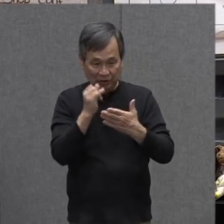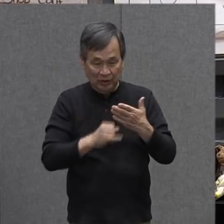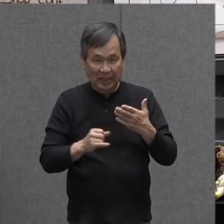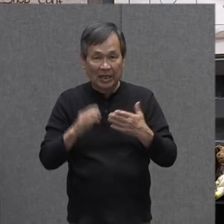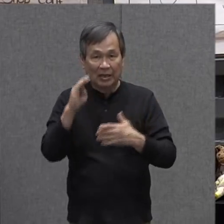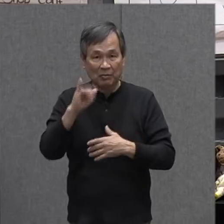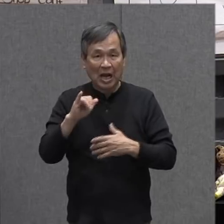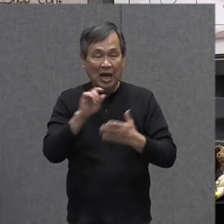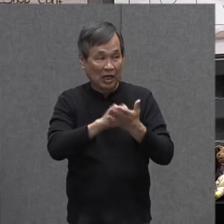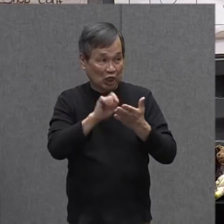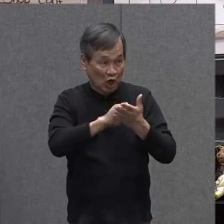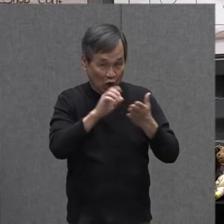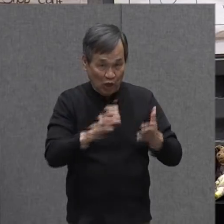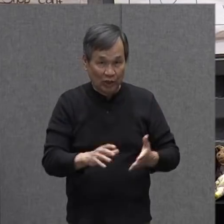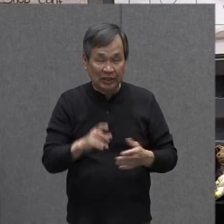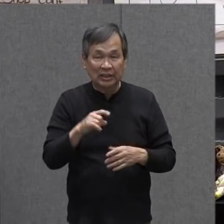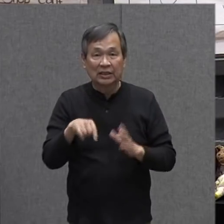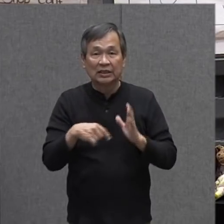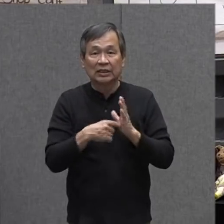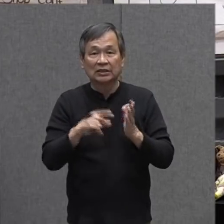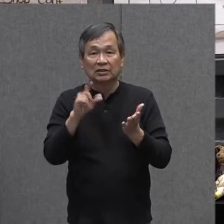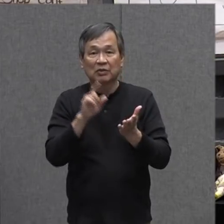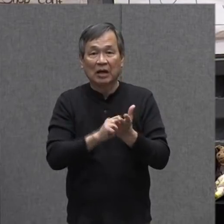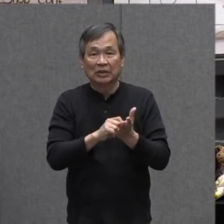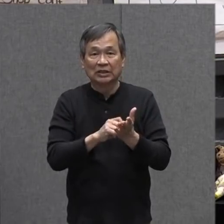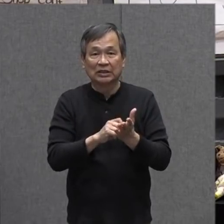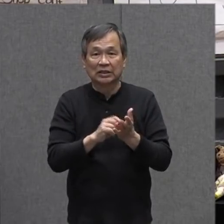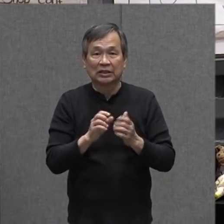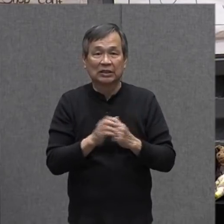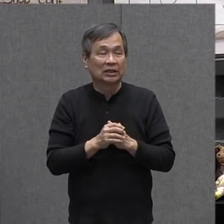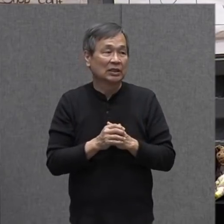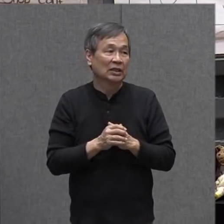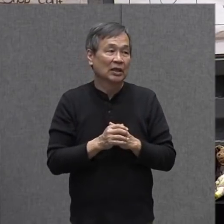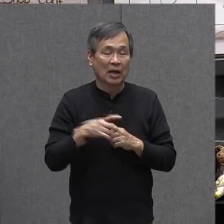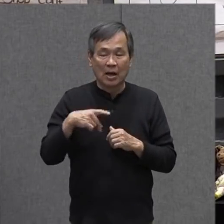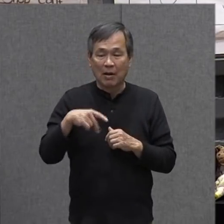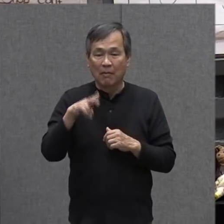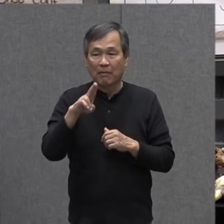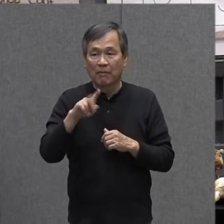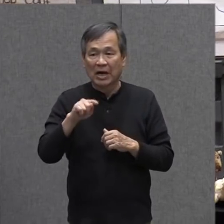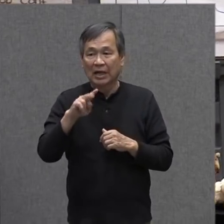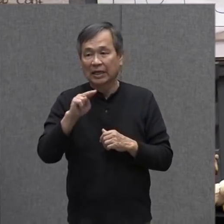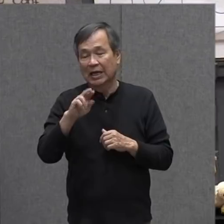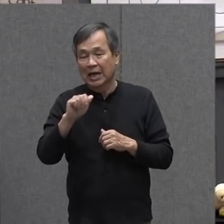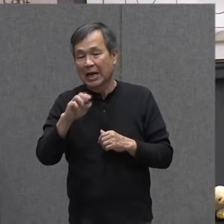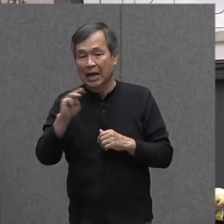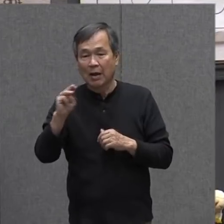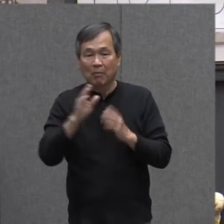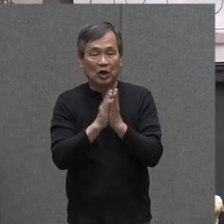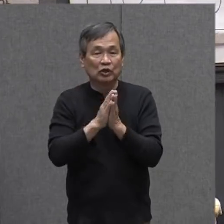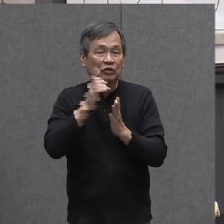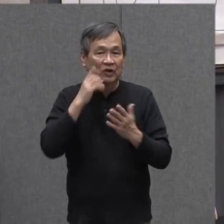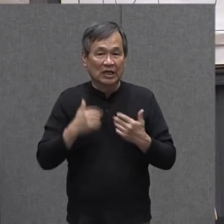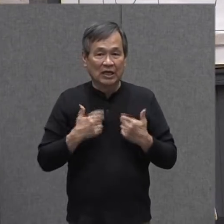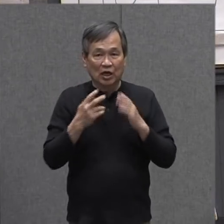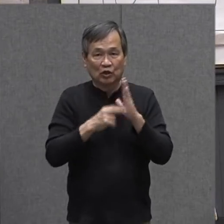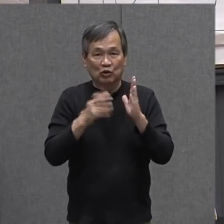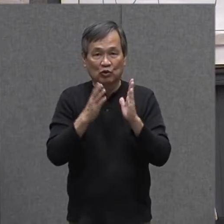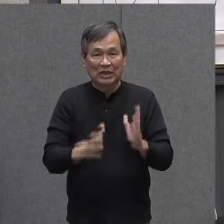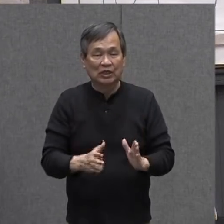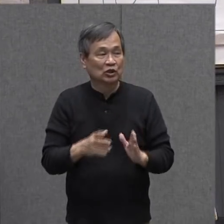think a 1/2 doesn't fit. I was going to say that one too. And I don't think it